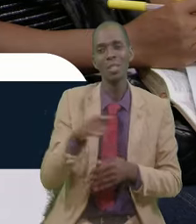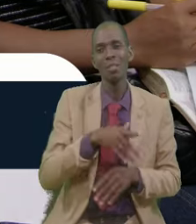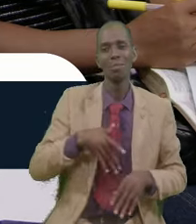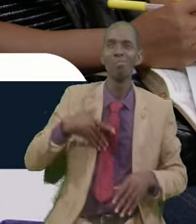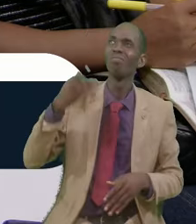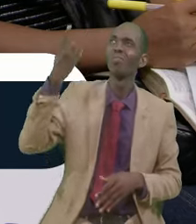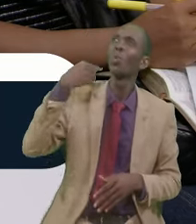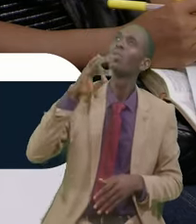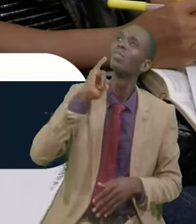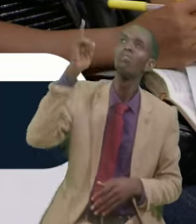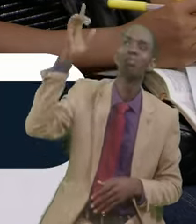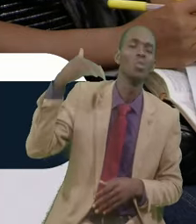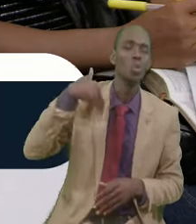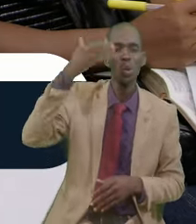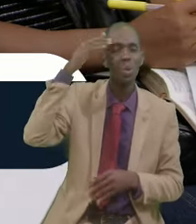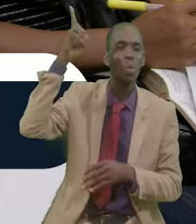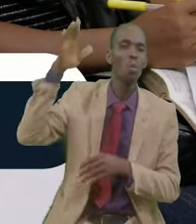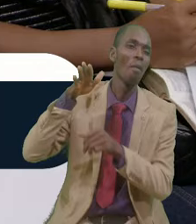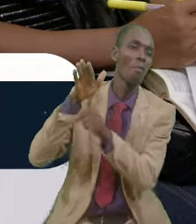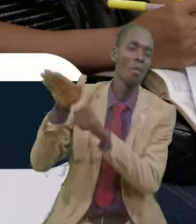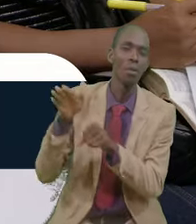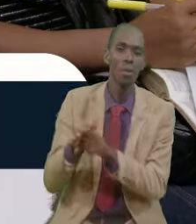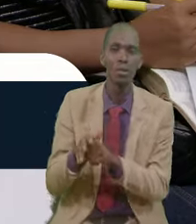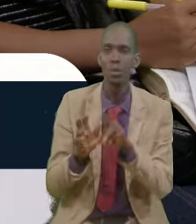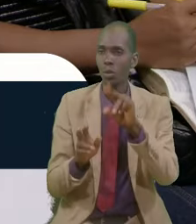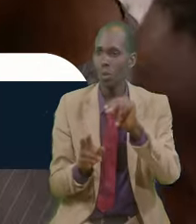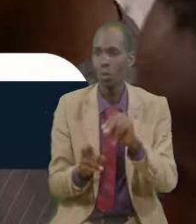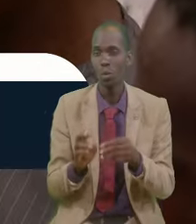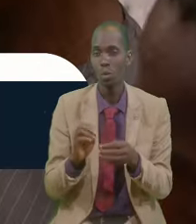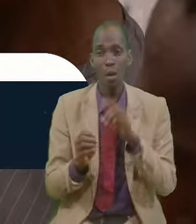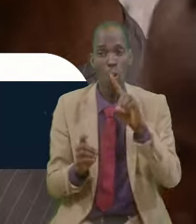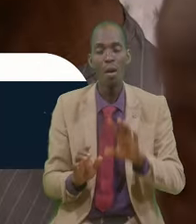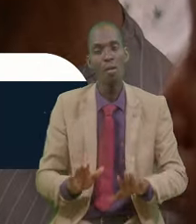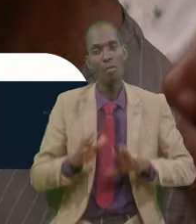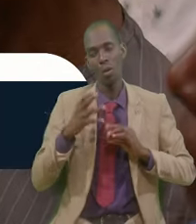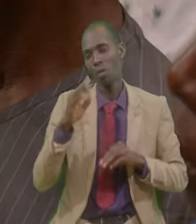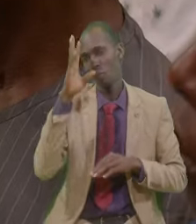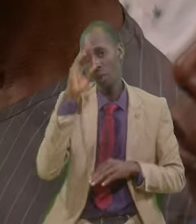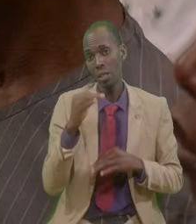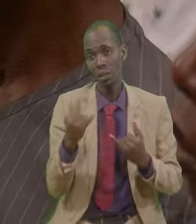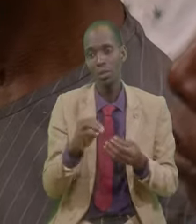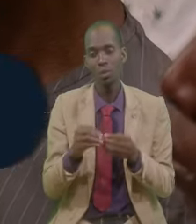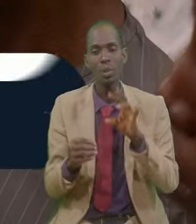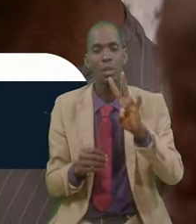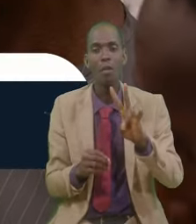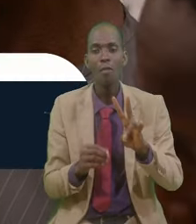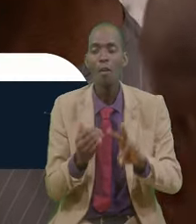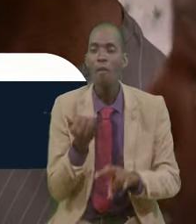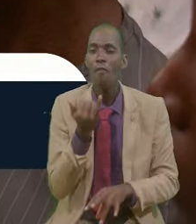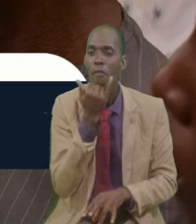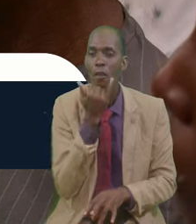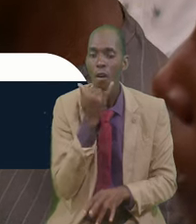giants. It's the fear of man. Number seven, fault finding with Moses.